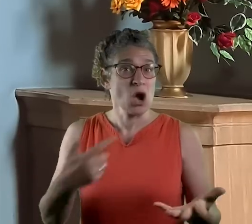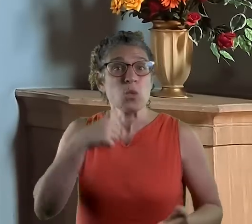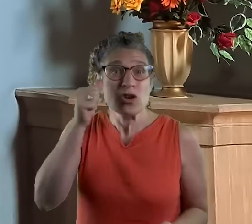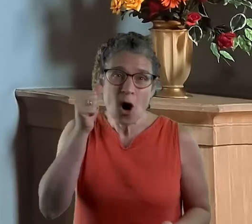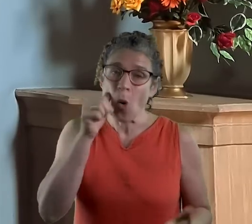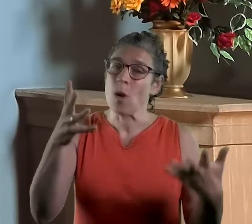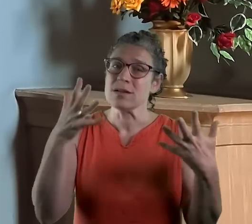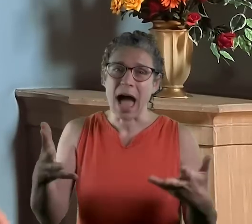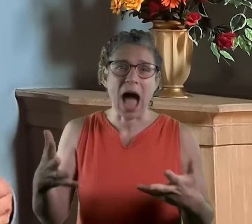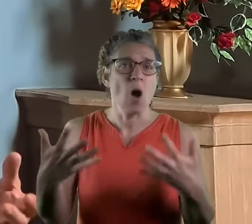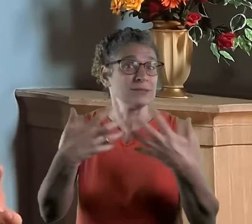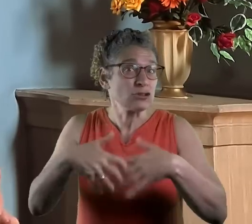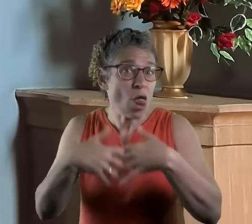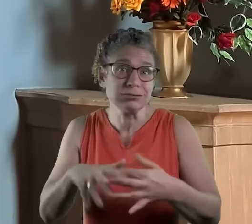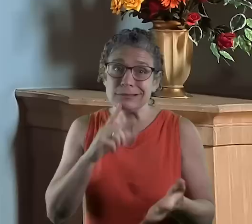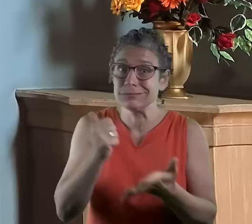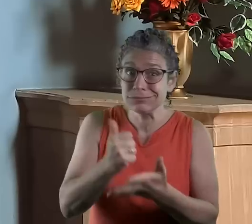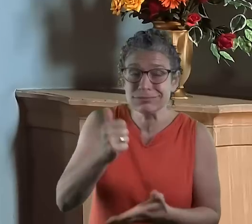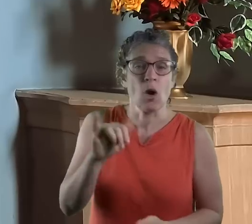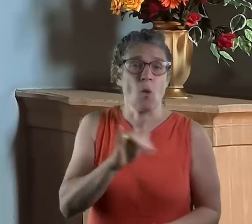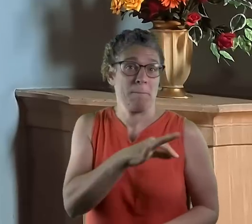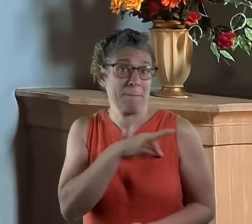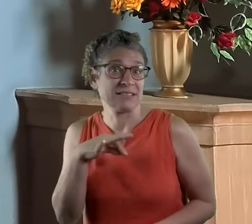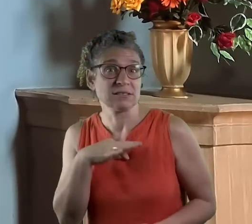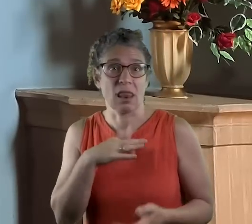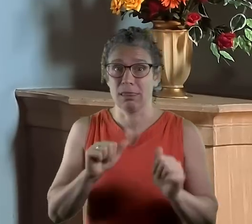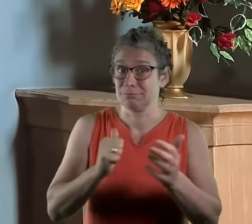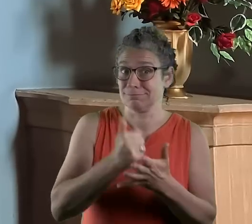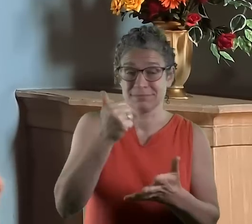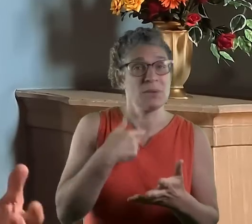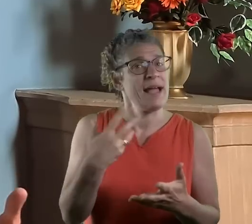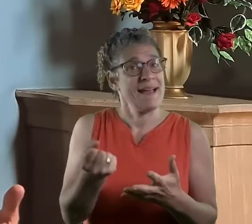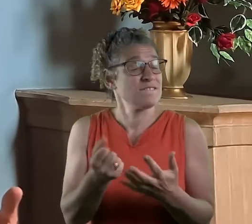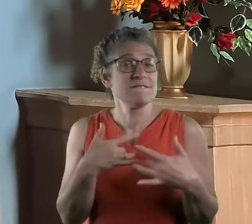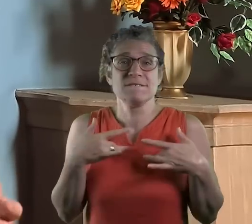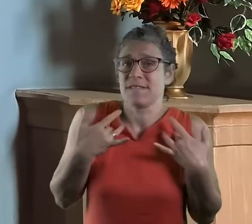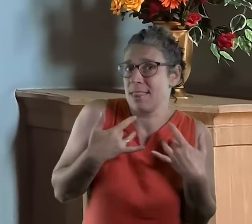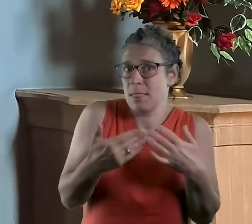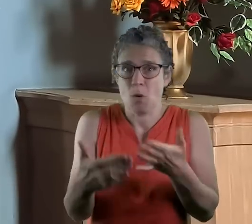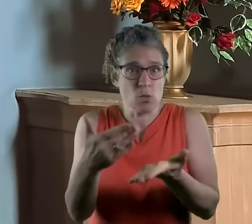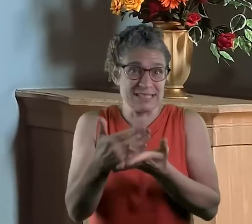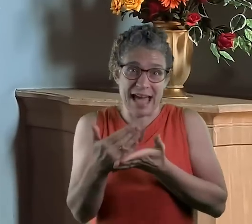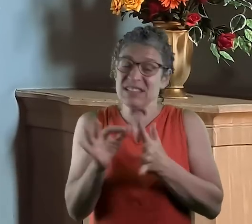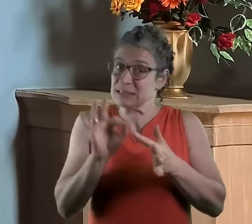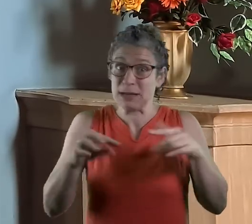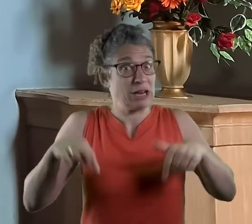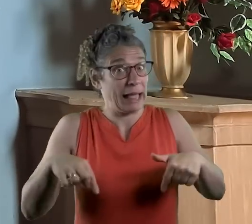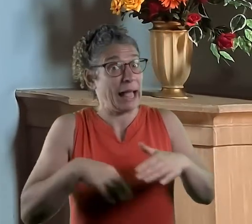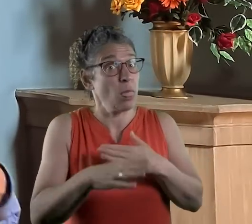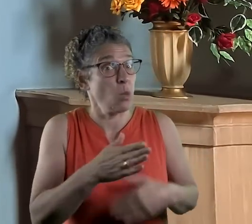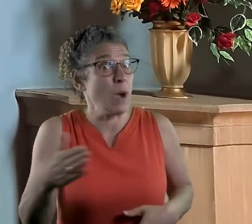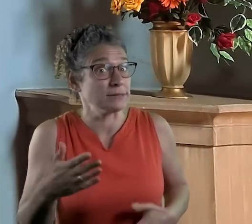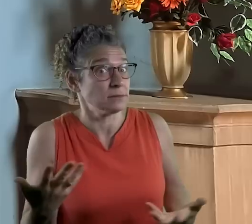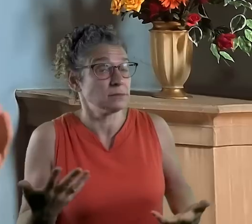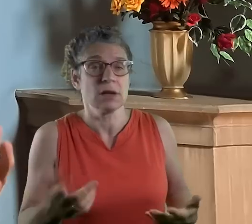modern medicine and technology brings us, especially here in the West, a degree more safety and security, such